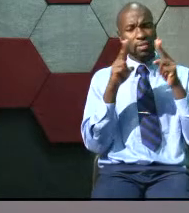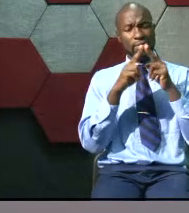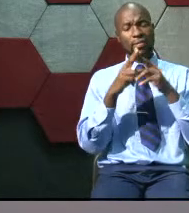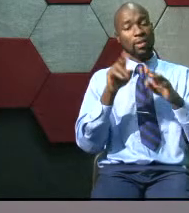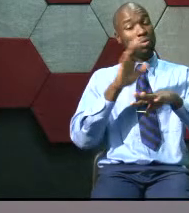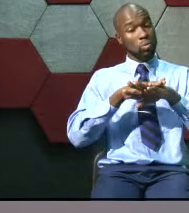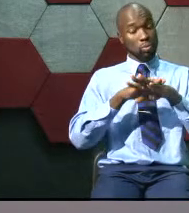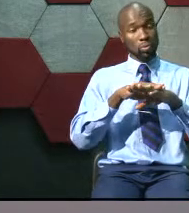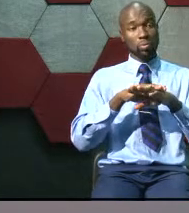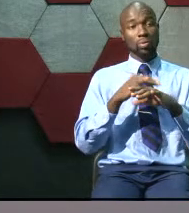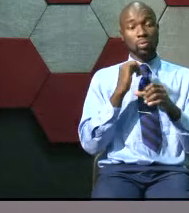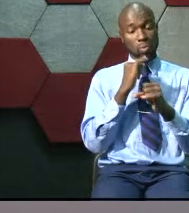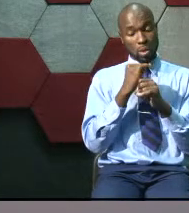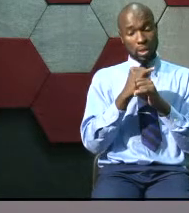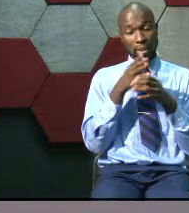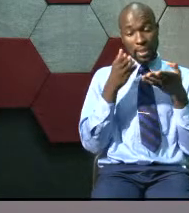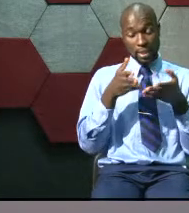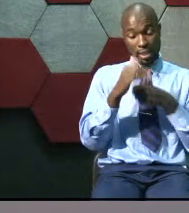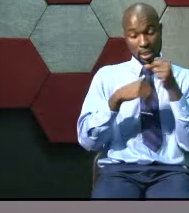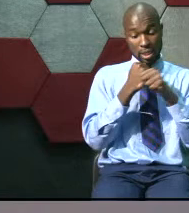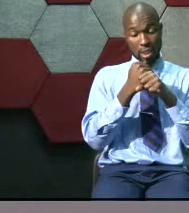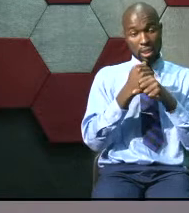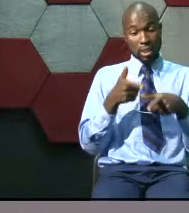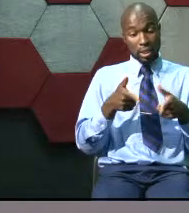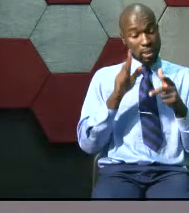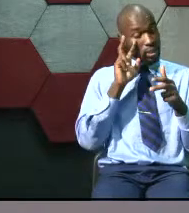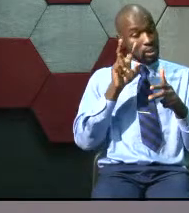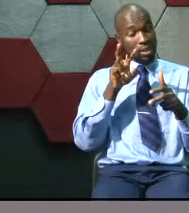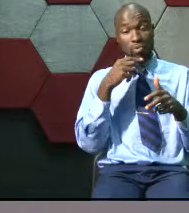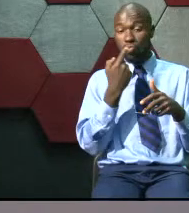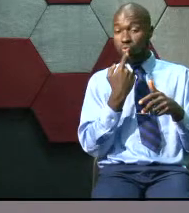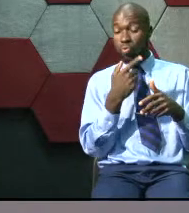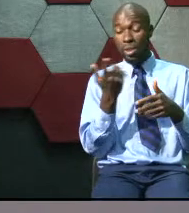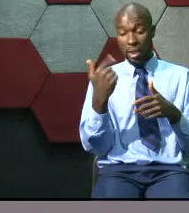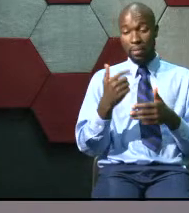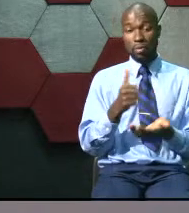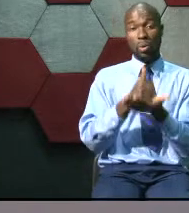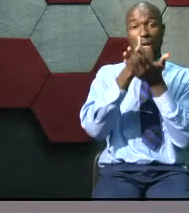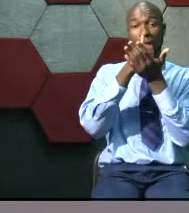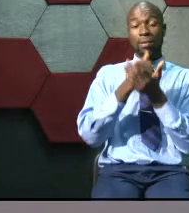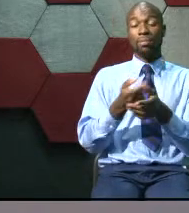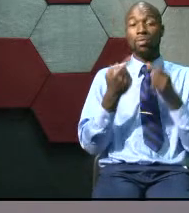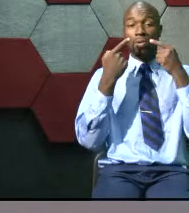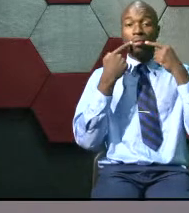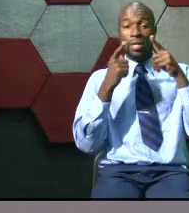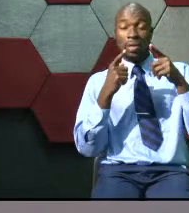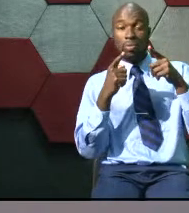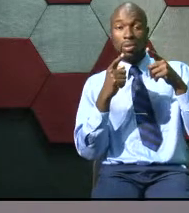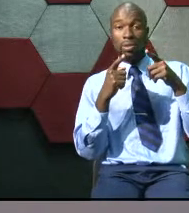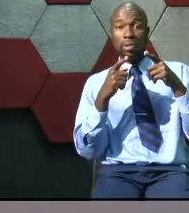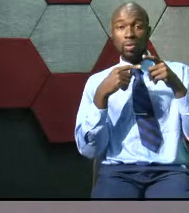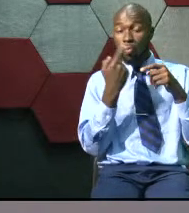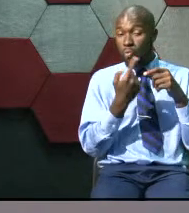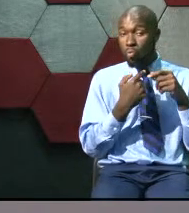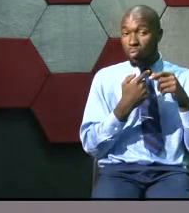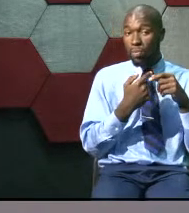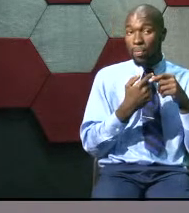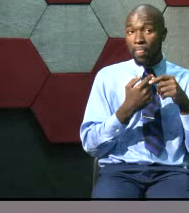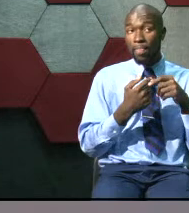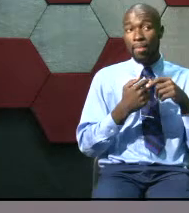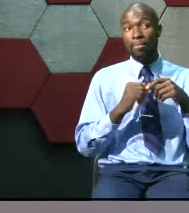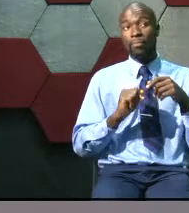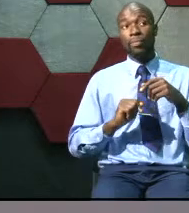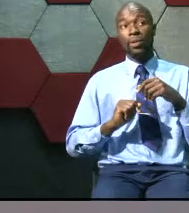the past years. This year, let's see who we have coming in to help us announce that is none other than the Vice